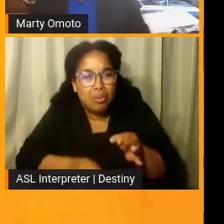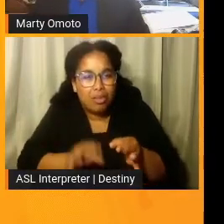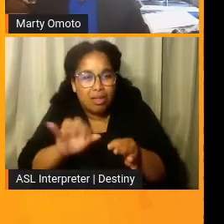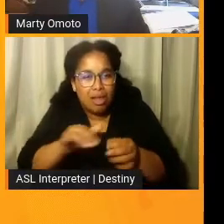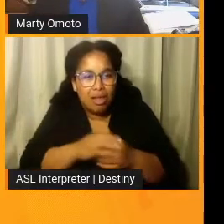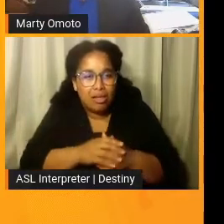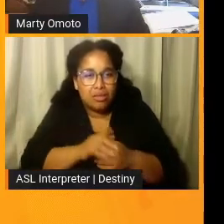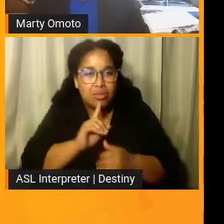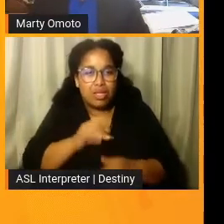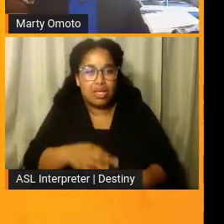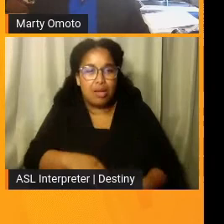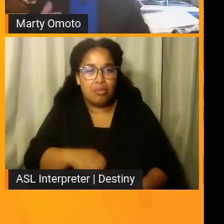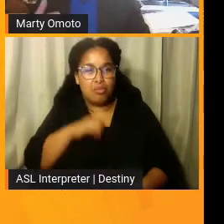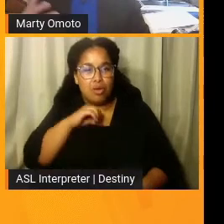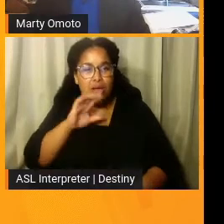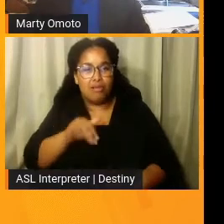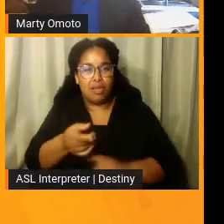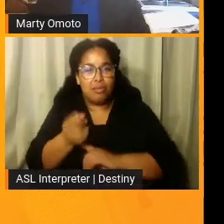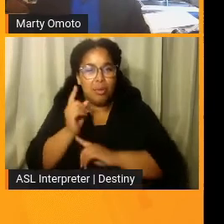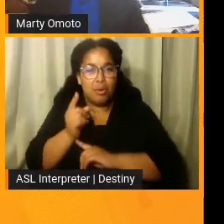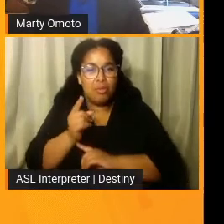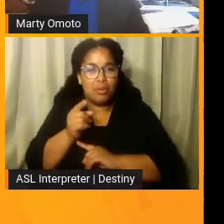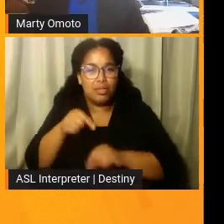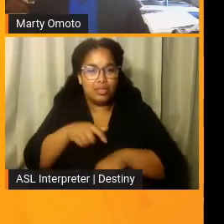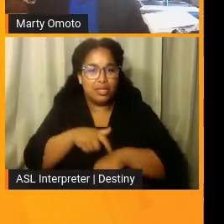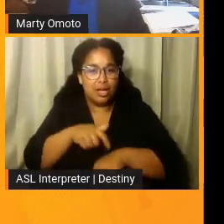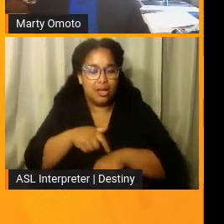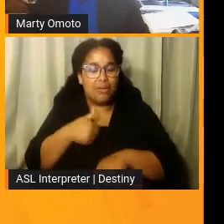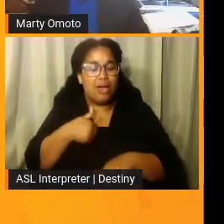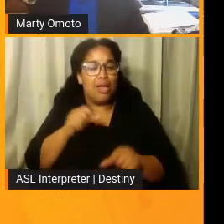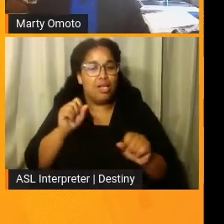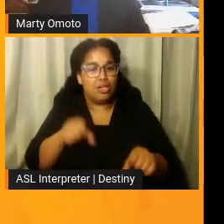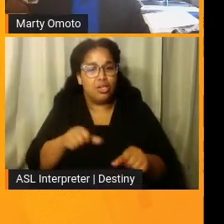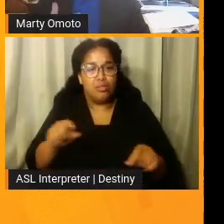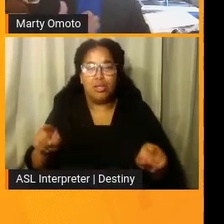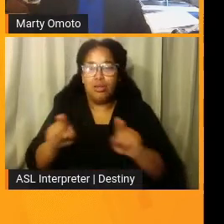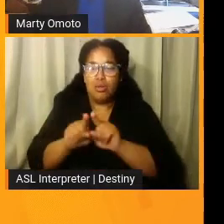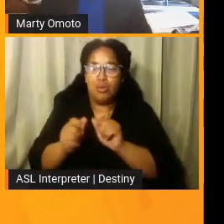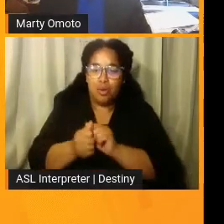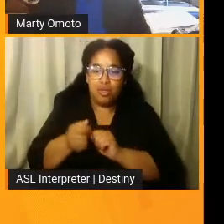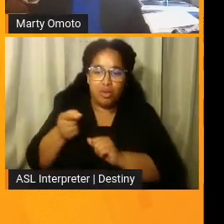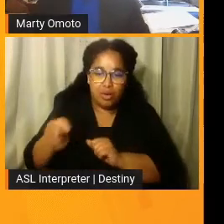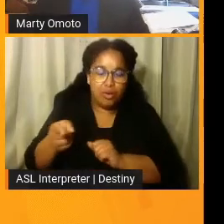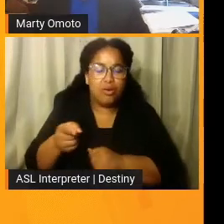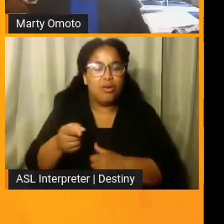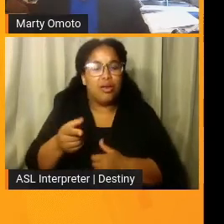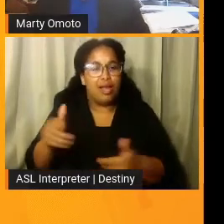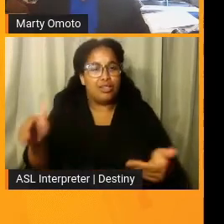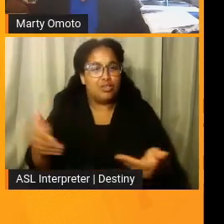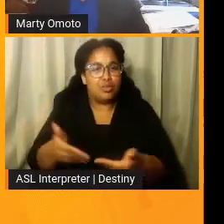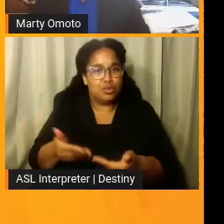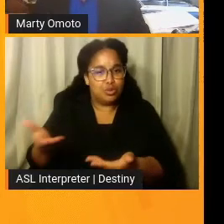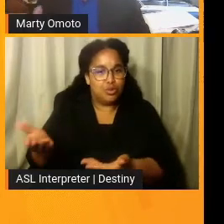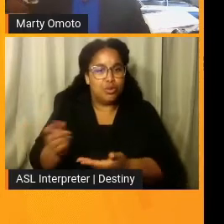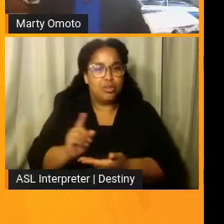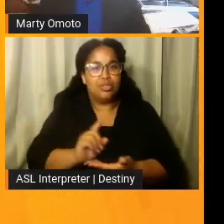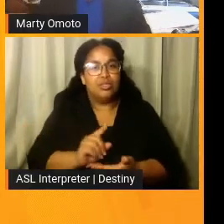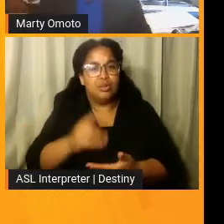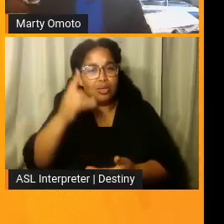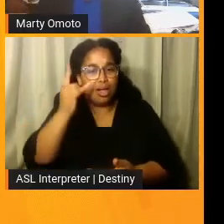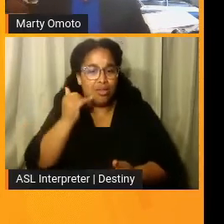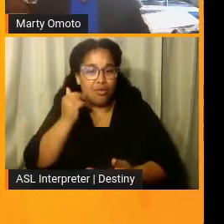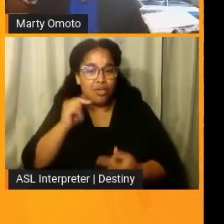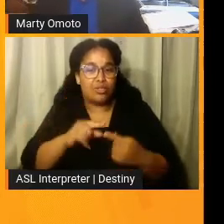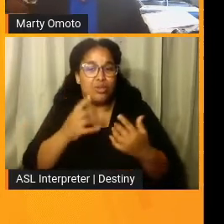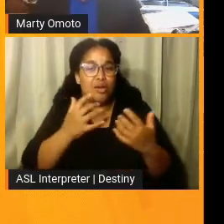very proud of that moment in time that I was able to be with her and also to introduce her to California, at least to the